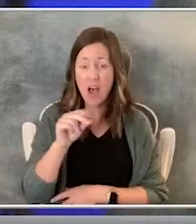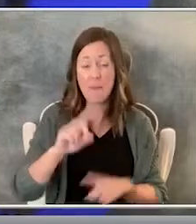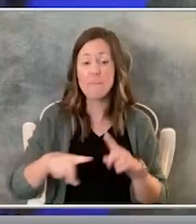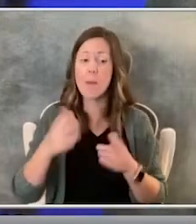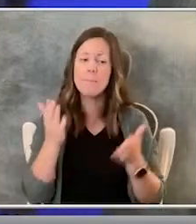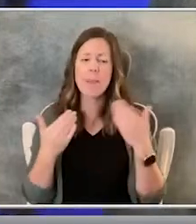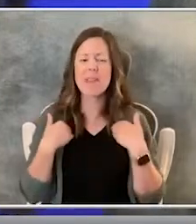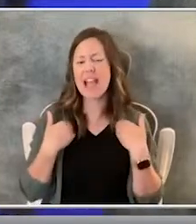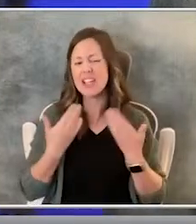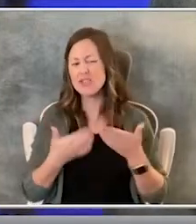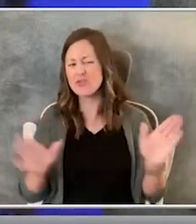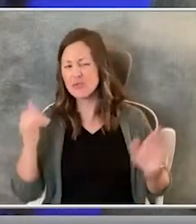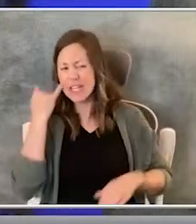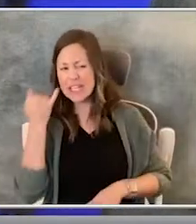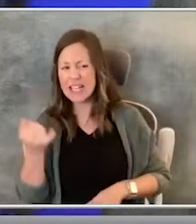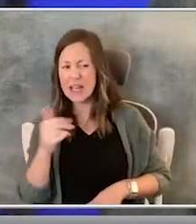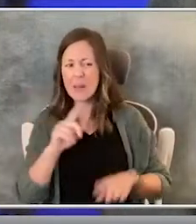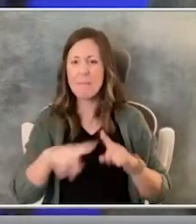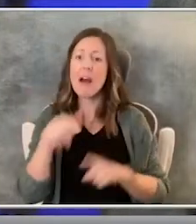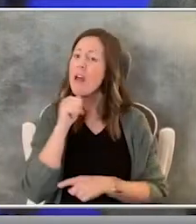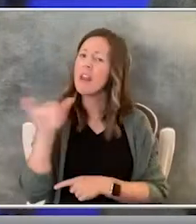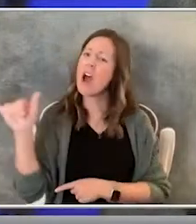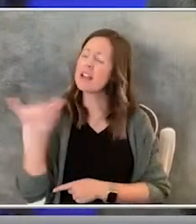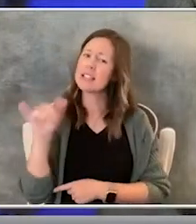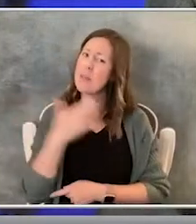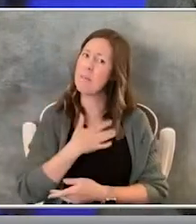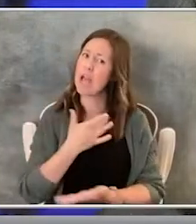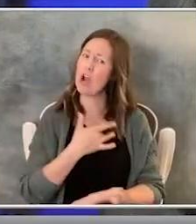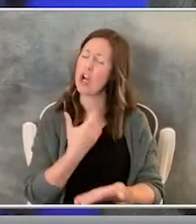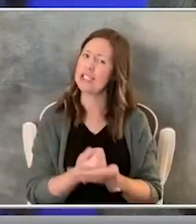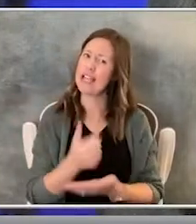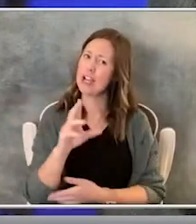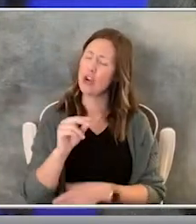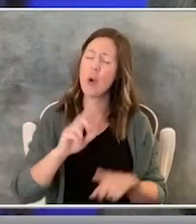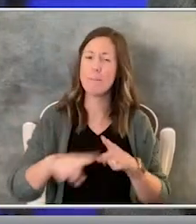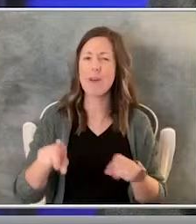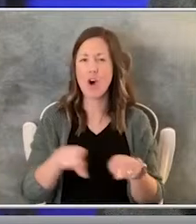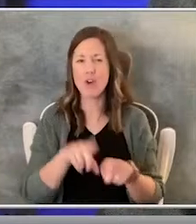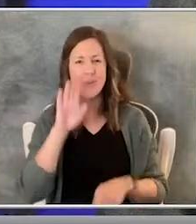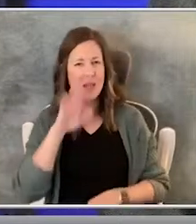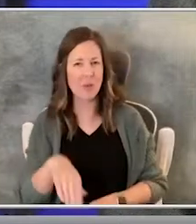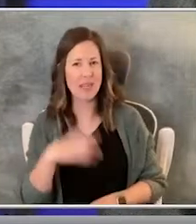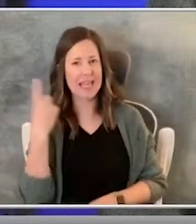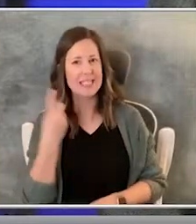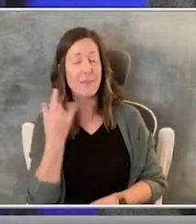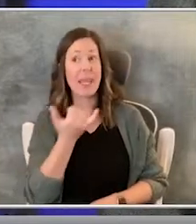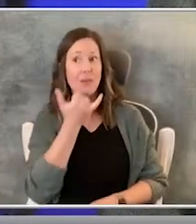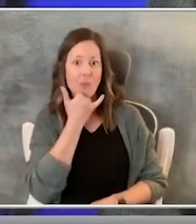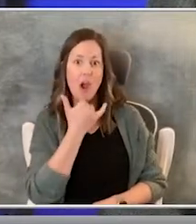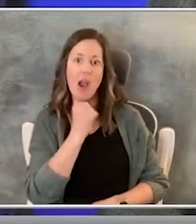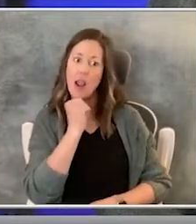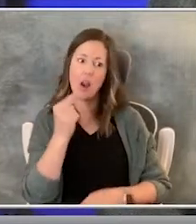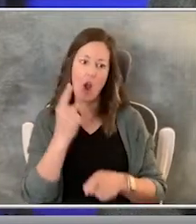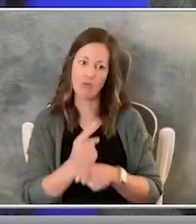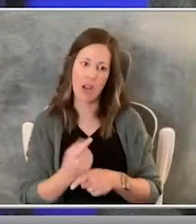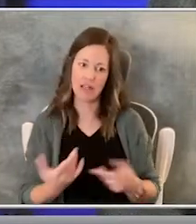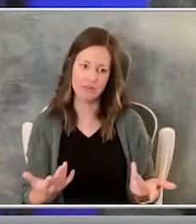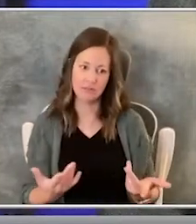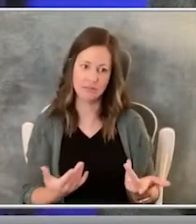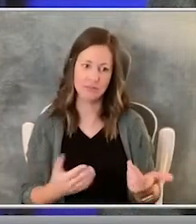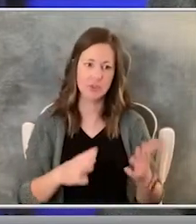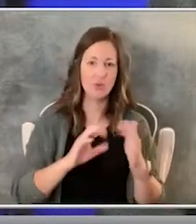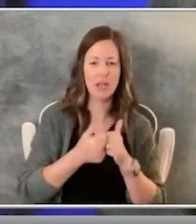funny is I had my financial advisor meeting right after that, and we were talking about, you